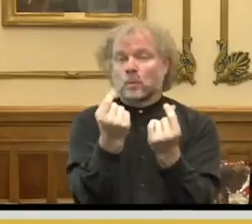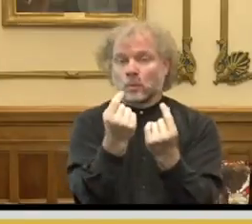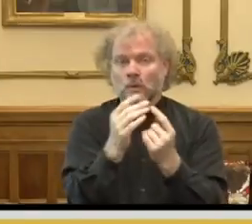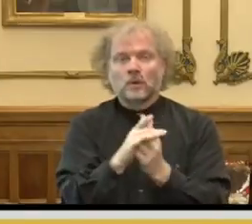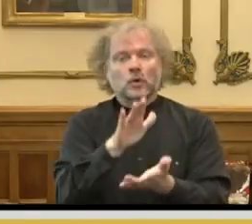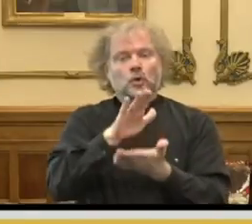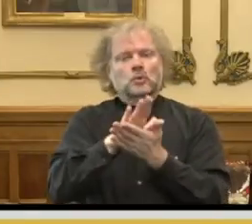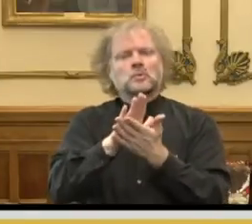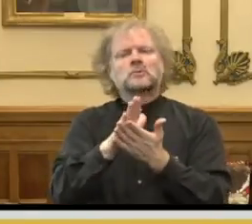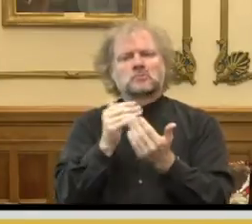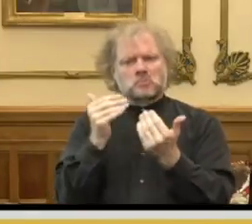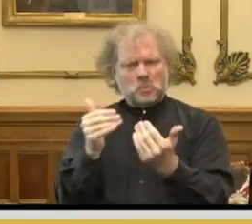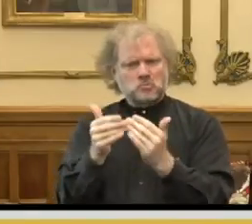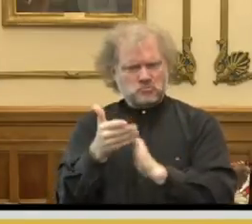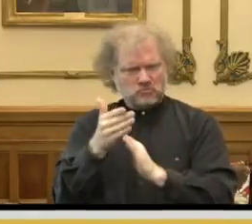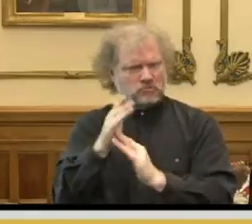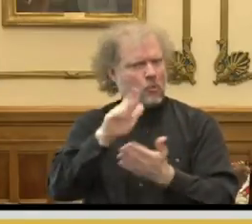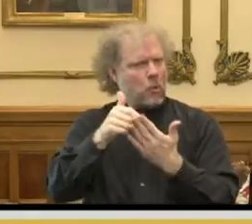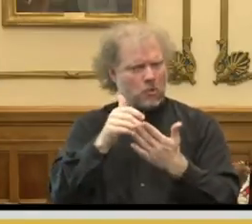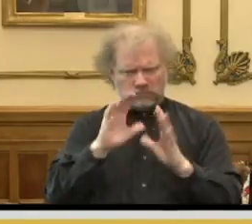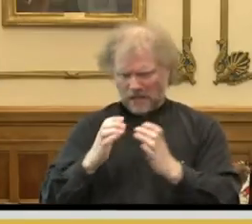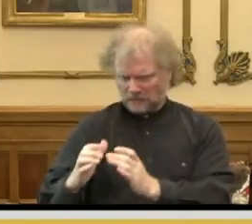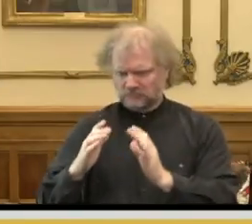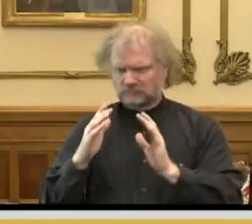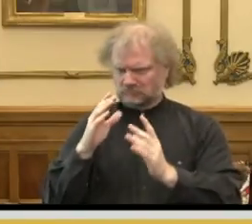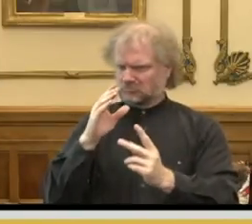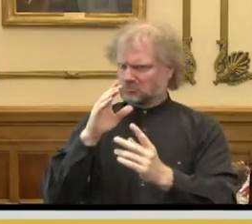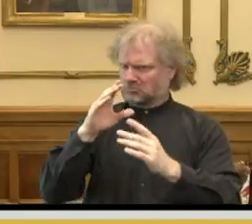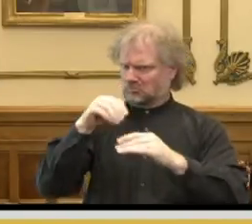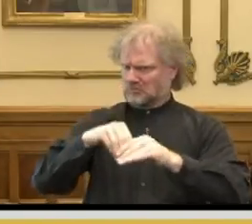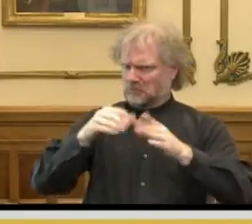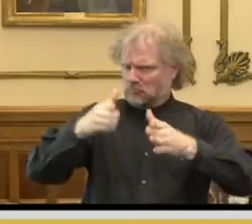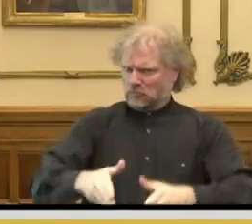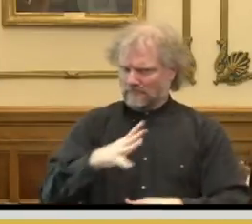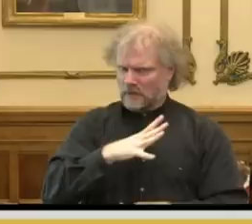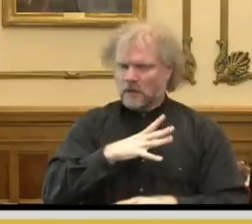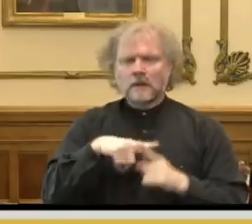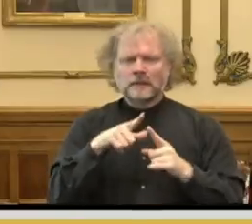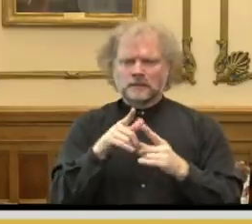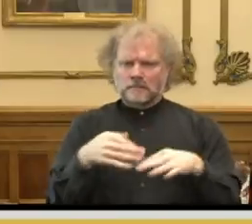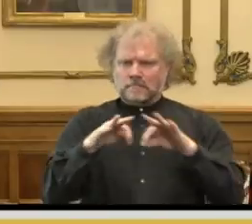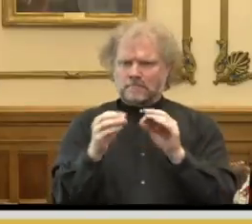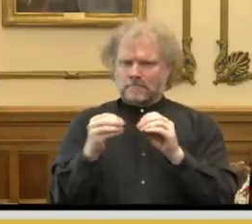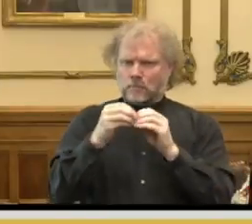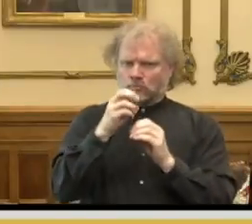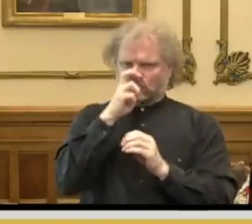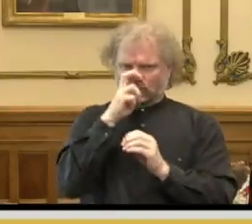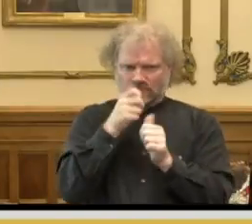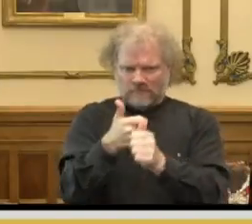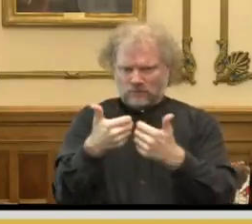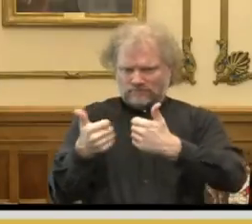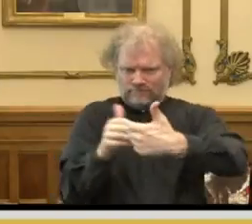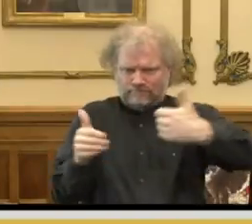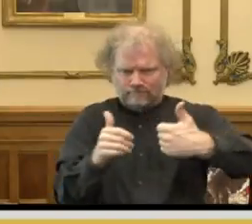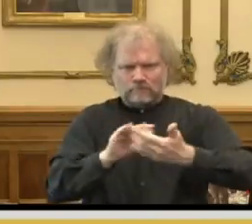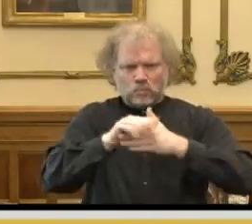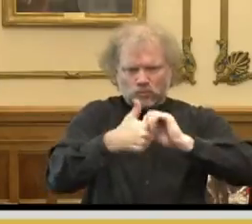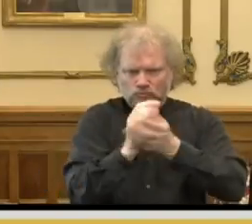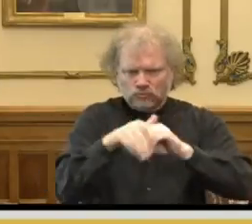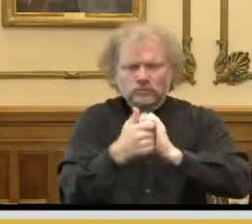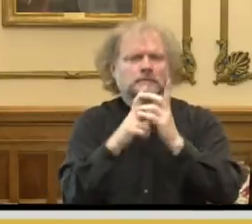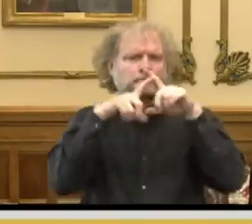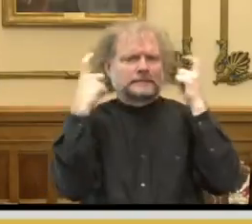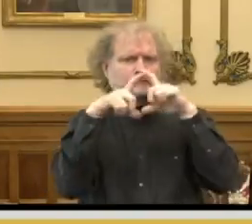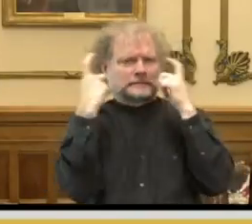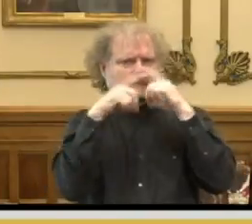schools continue all grades in person, but have increased vigilance with the social distancing, hand hygiene, and use of